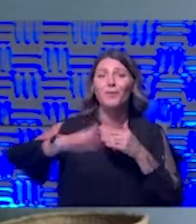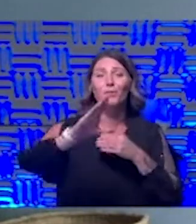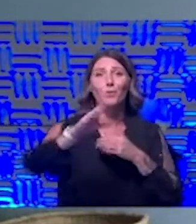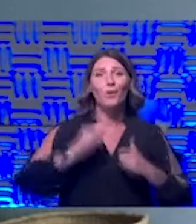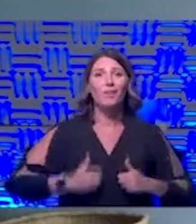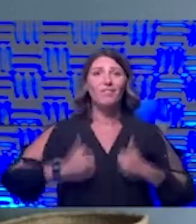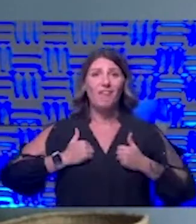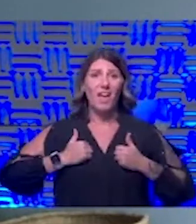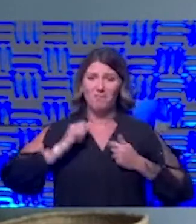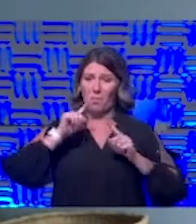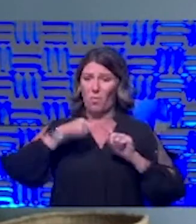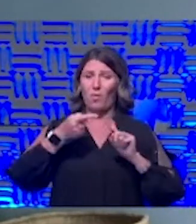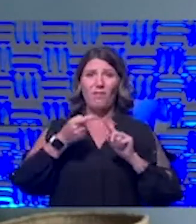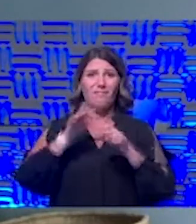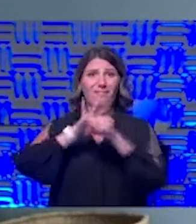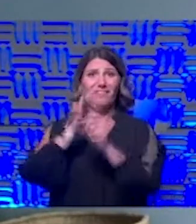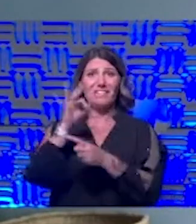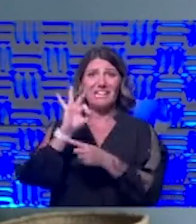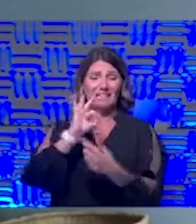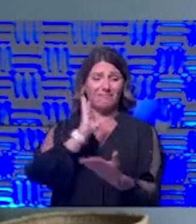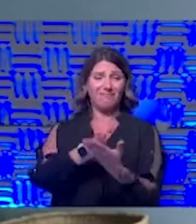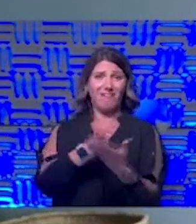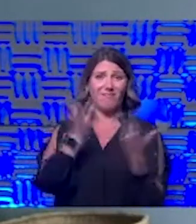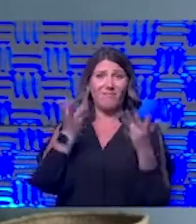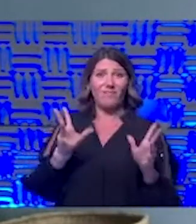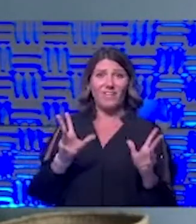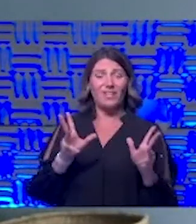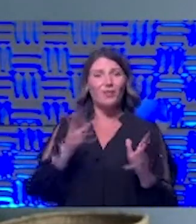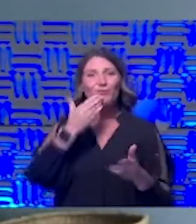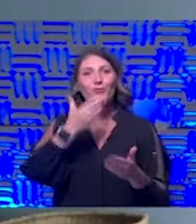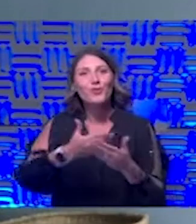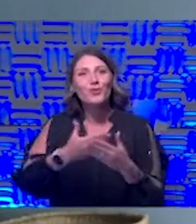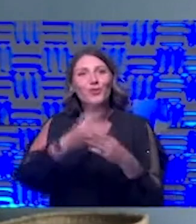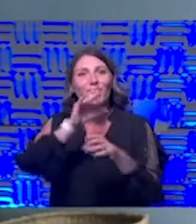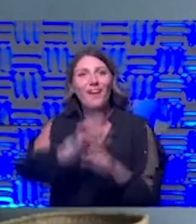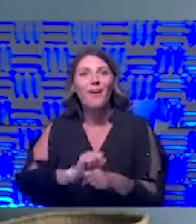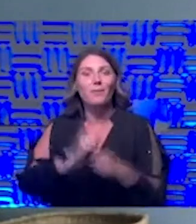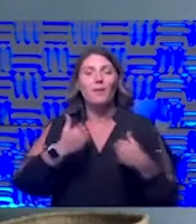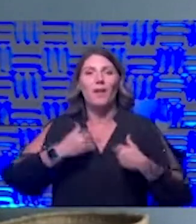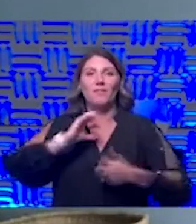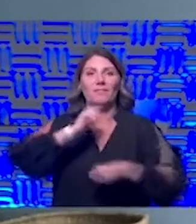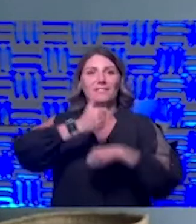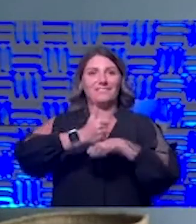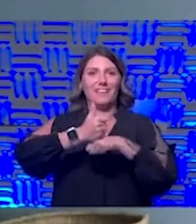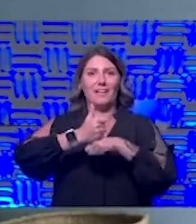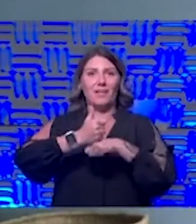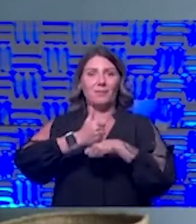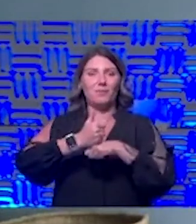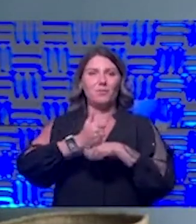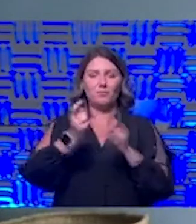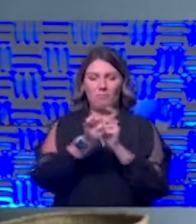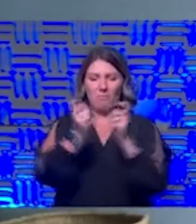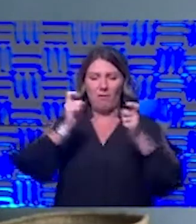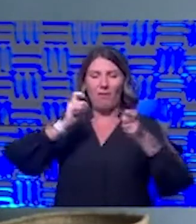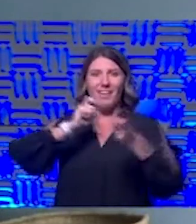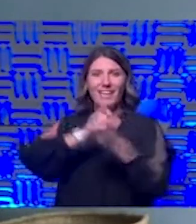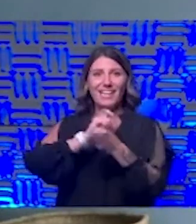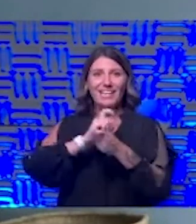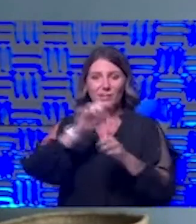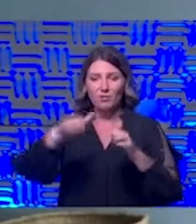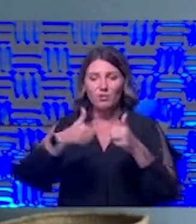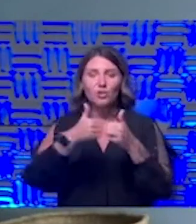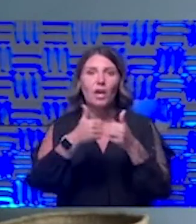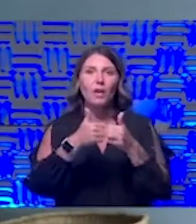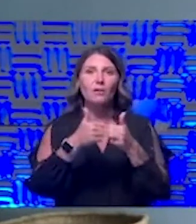done. Those are good habits to have in place anyways. And so reframing some of these